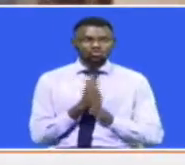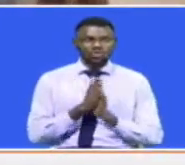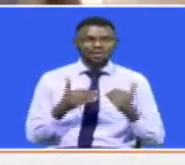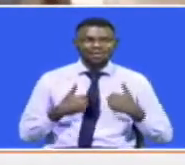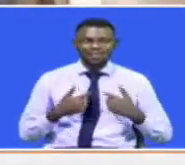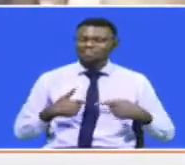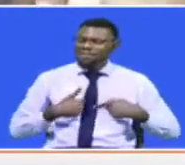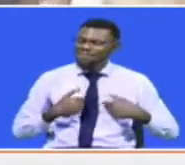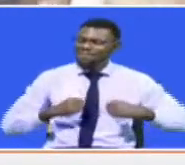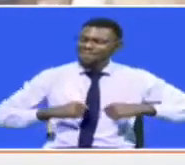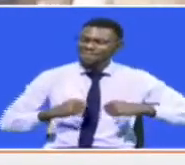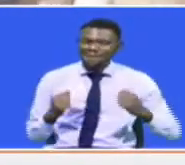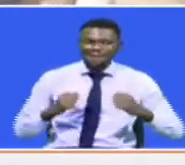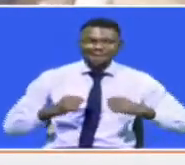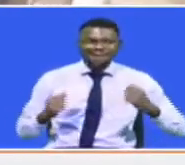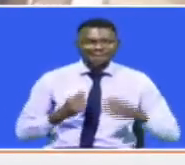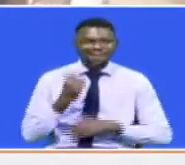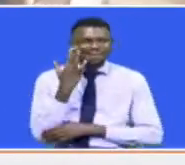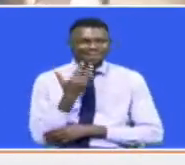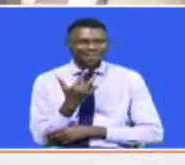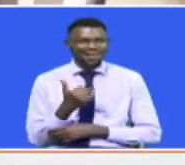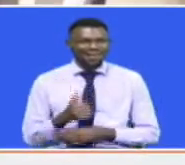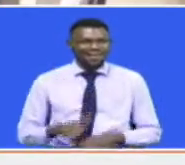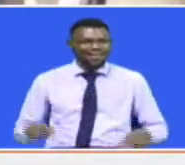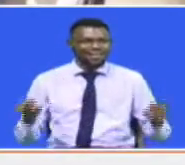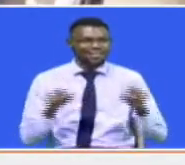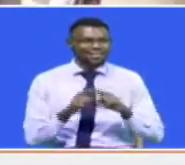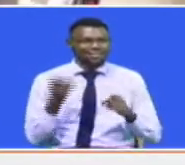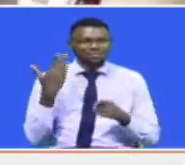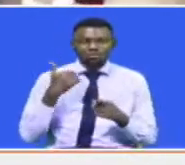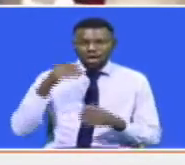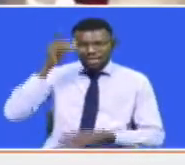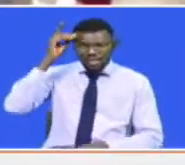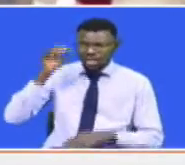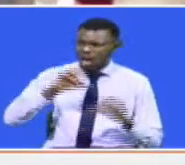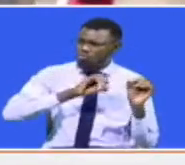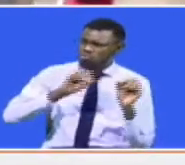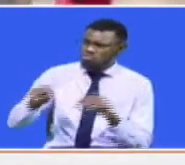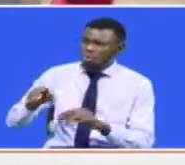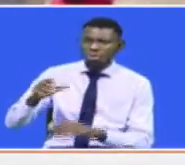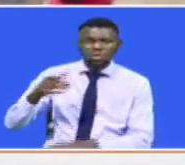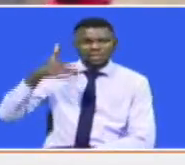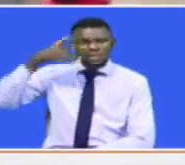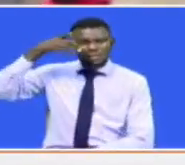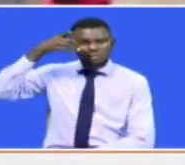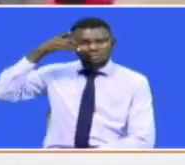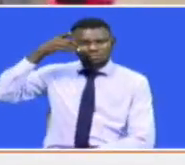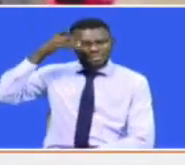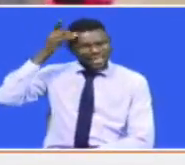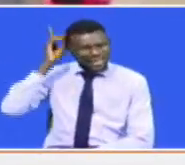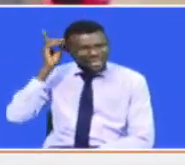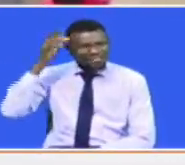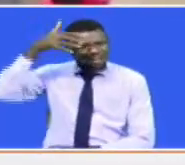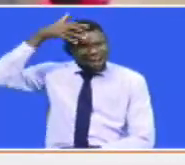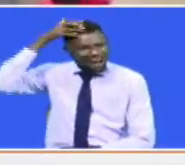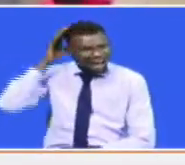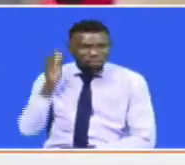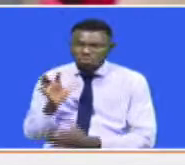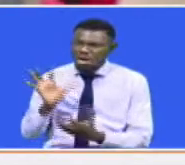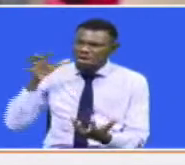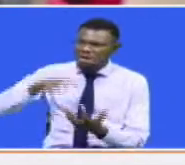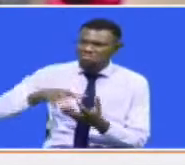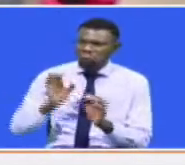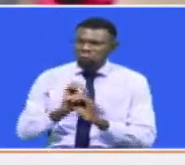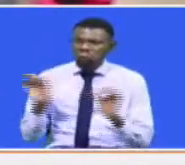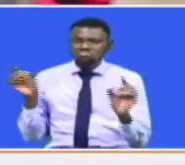nimefurahi, maana hata Danieli walitupwa katika tundu la simba, Shadraka na Abednego na Meshaka pia wakawekwa